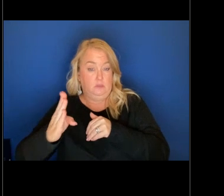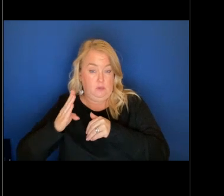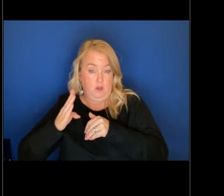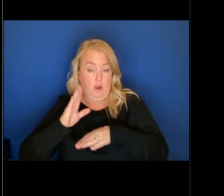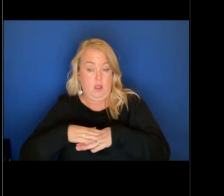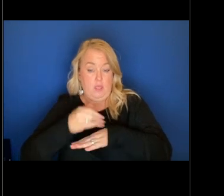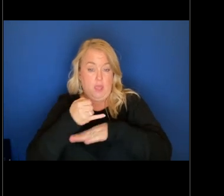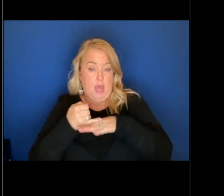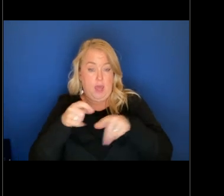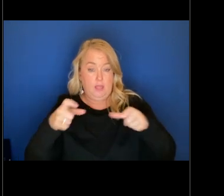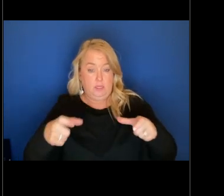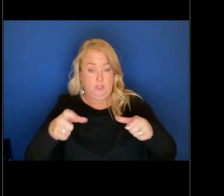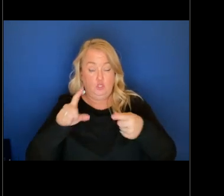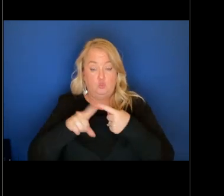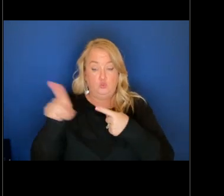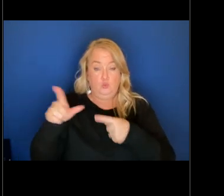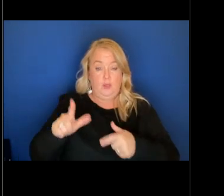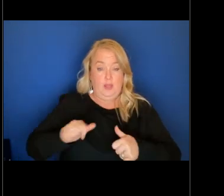the living area?